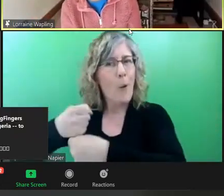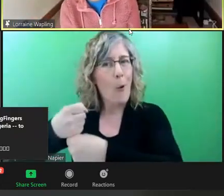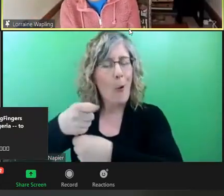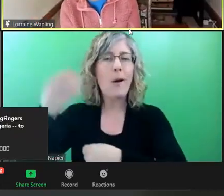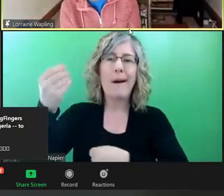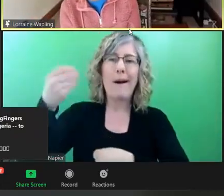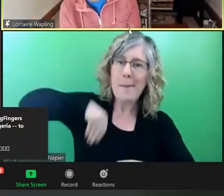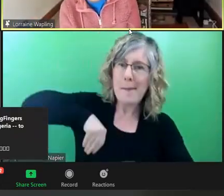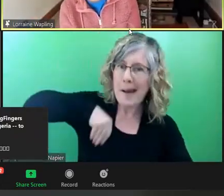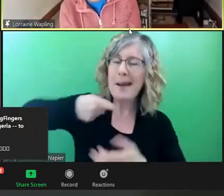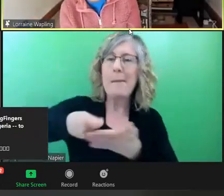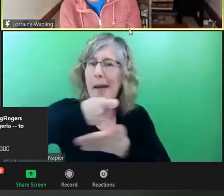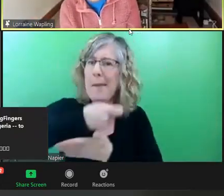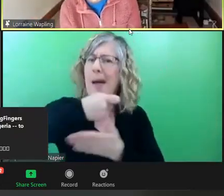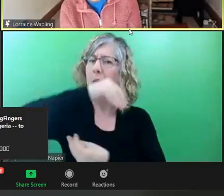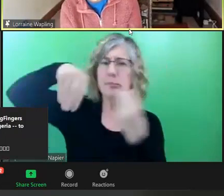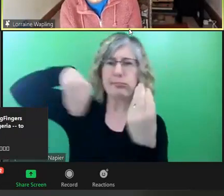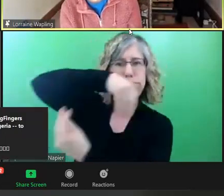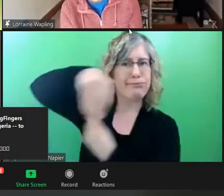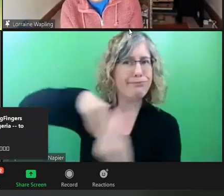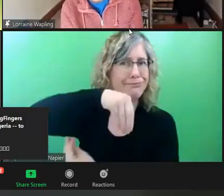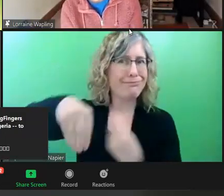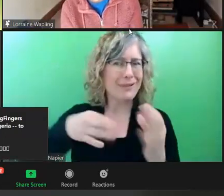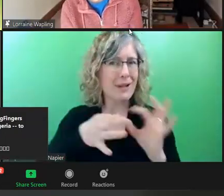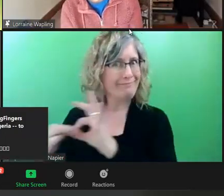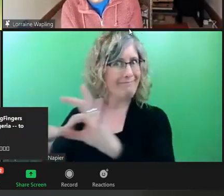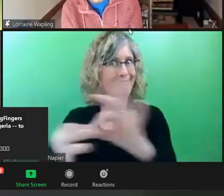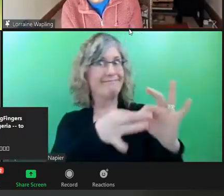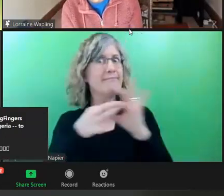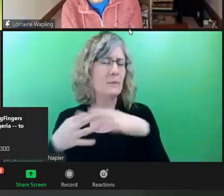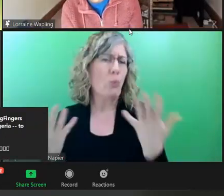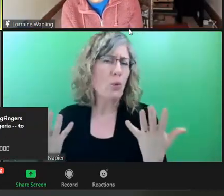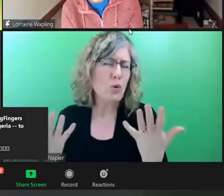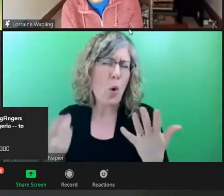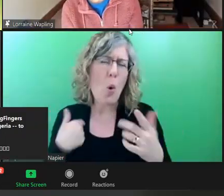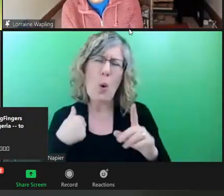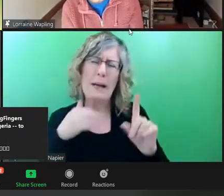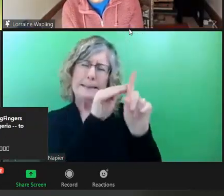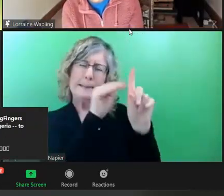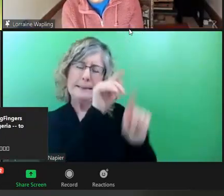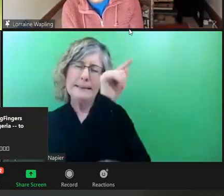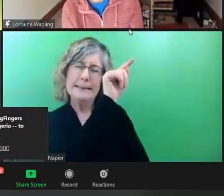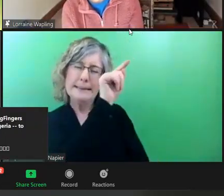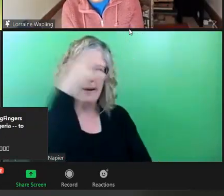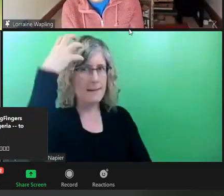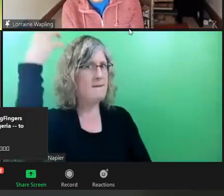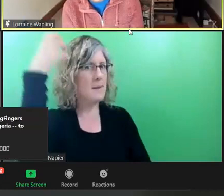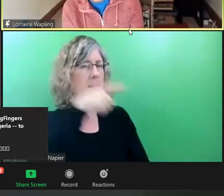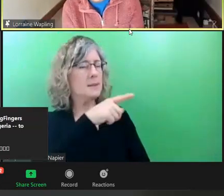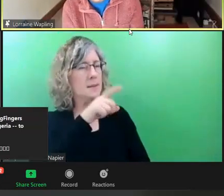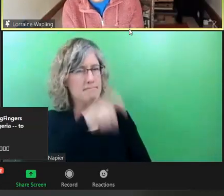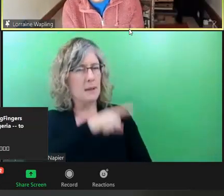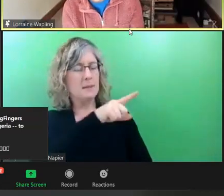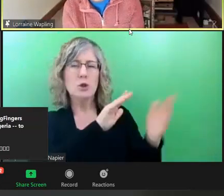on governments and development programs to be inclusive and to make these services available, rather